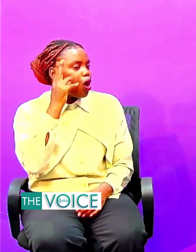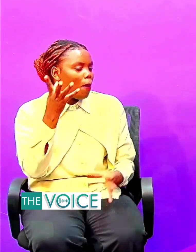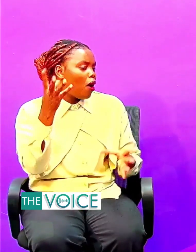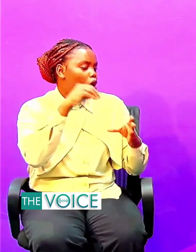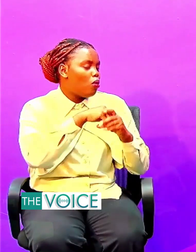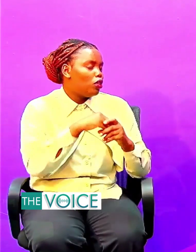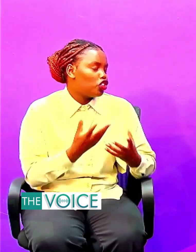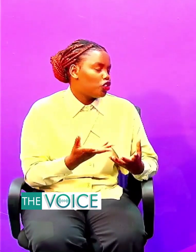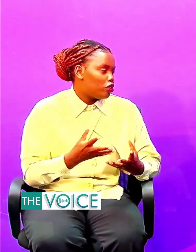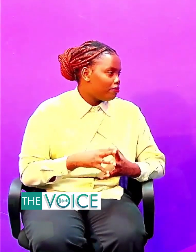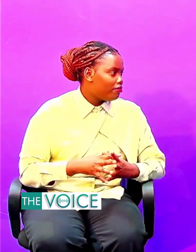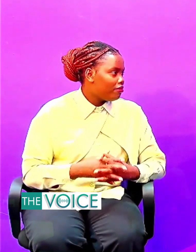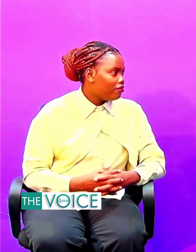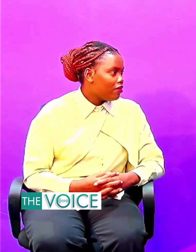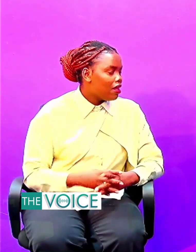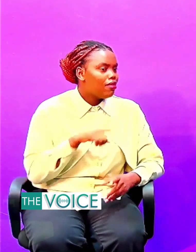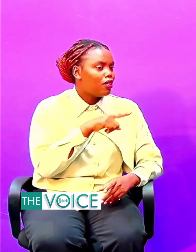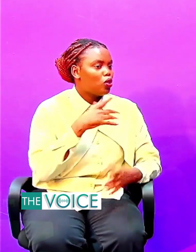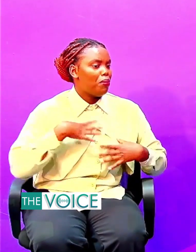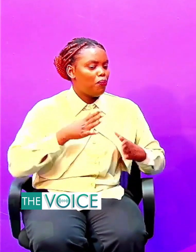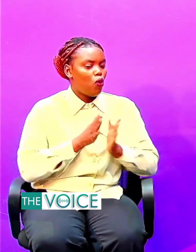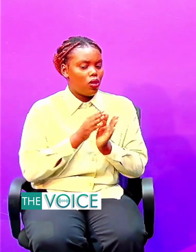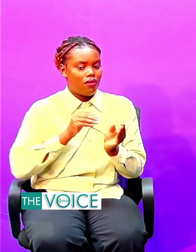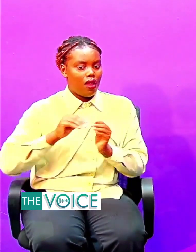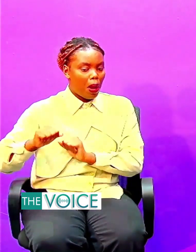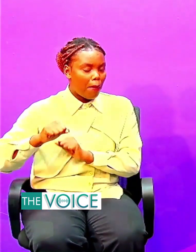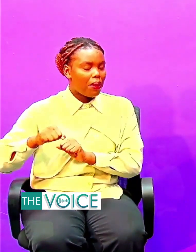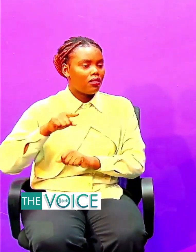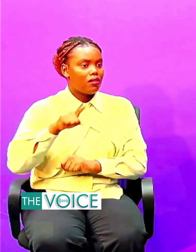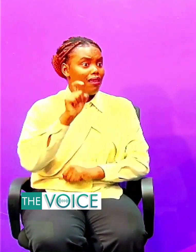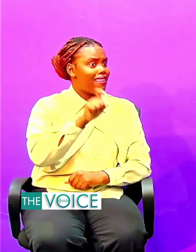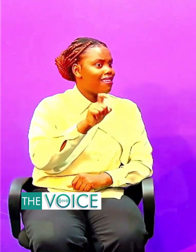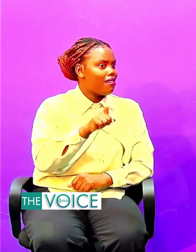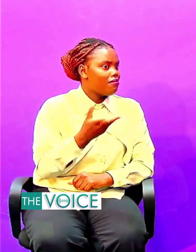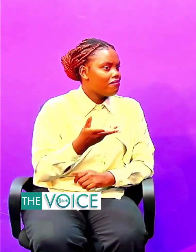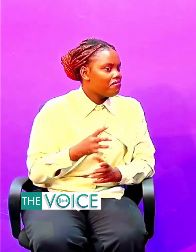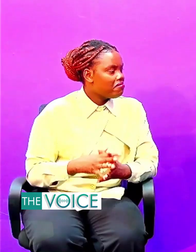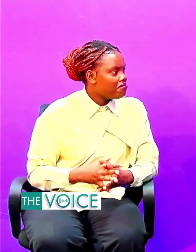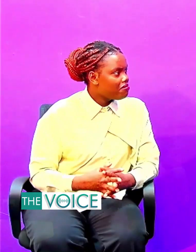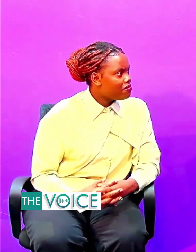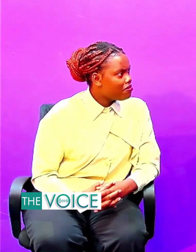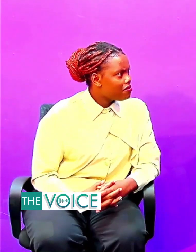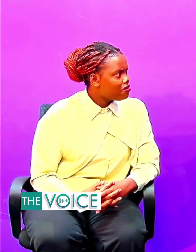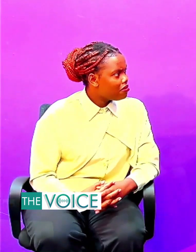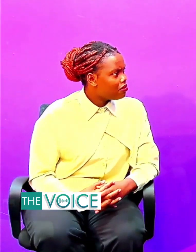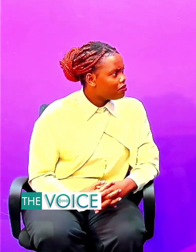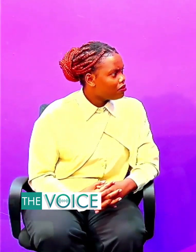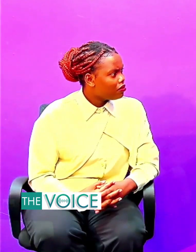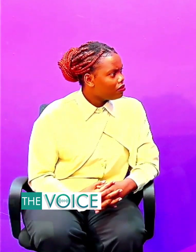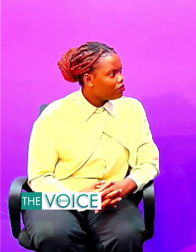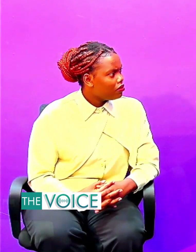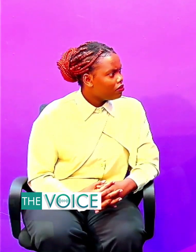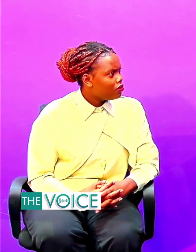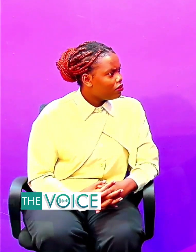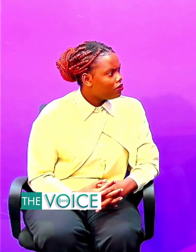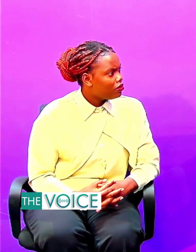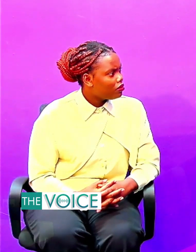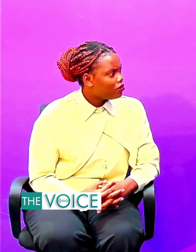whatever need they need, or what are some of the reasonable accommodations for persons with epilepsy apart from the medicine?